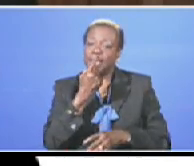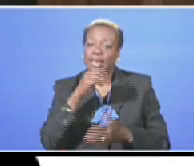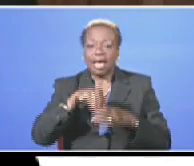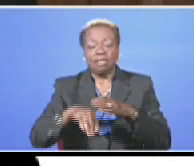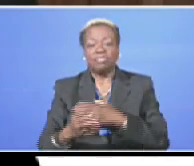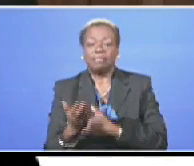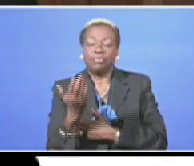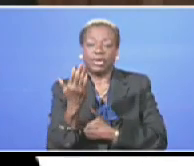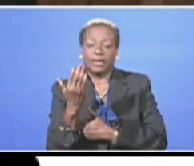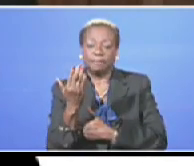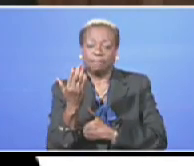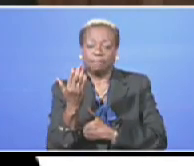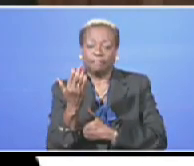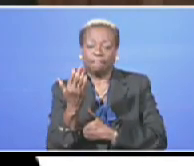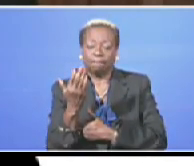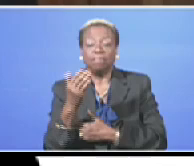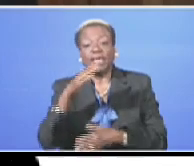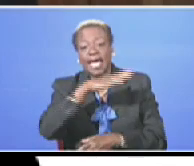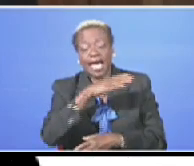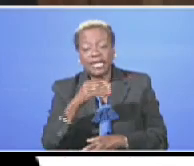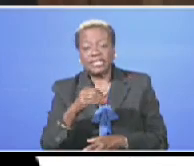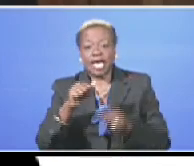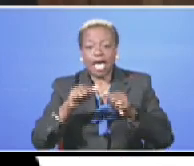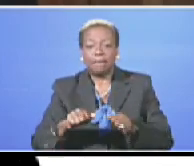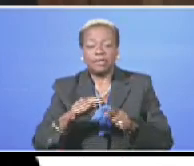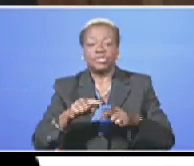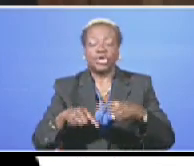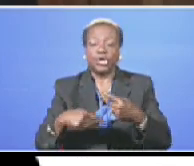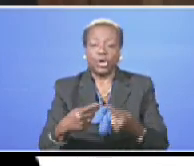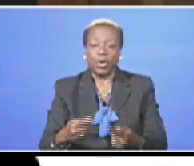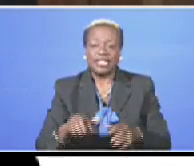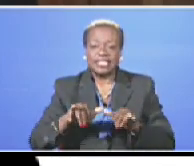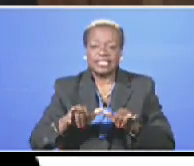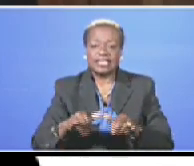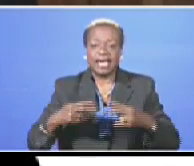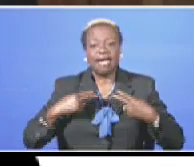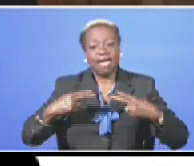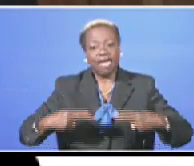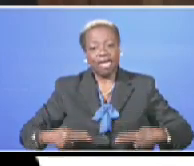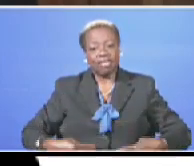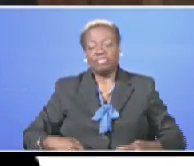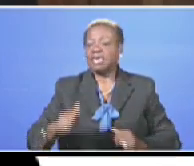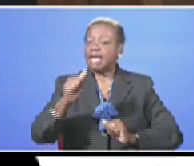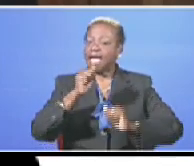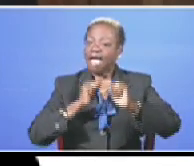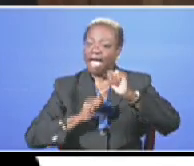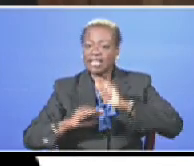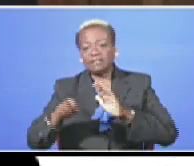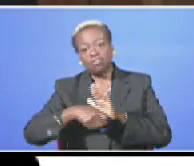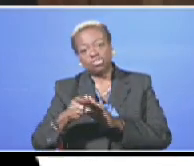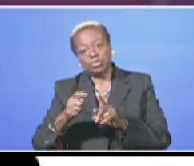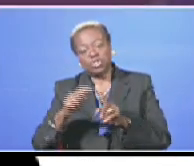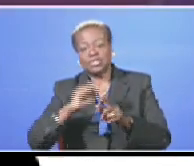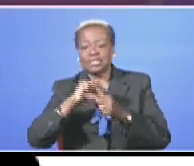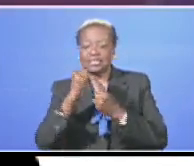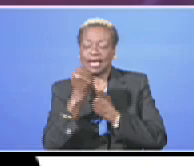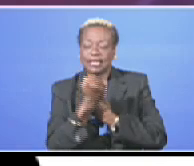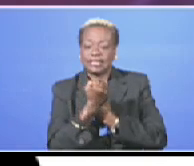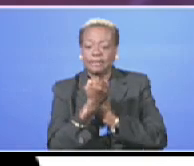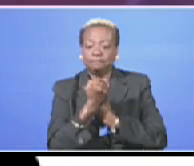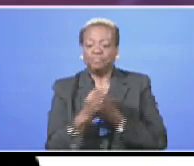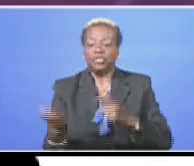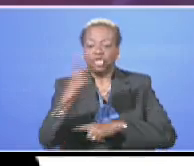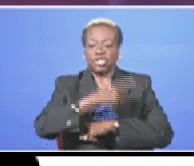morning, and that's it. And they're able to go and they're able to stay healthy and stay active and contribute to society. Today